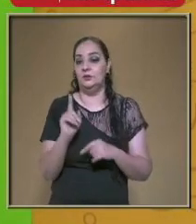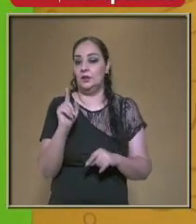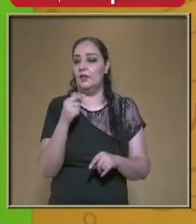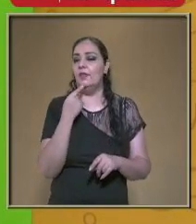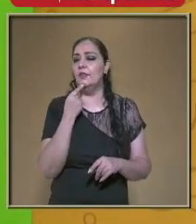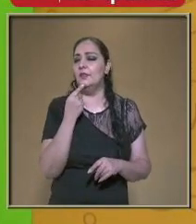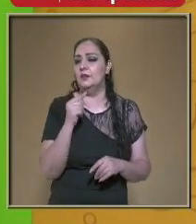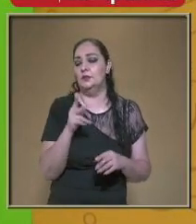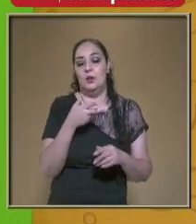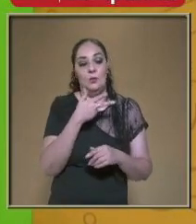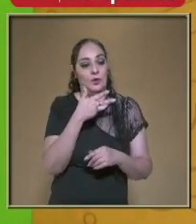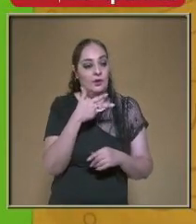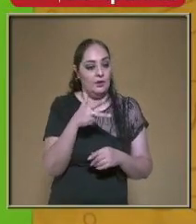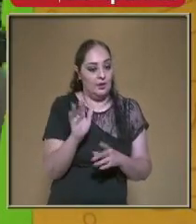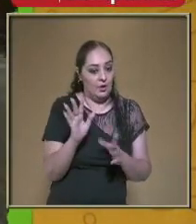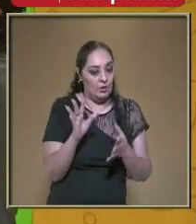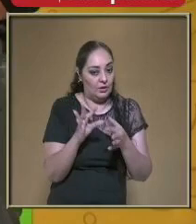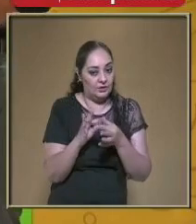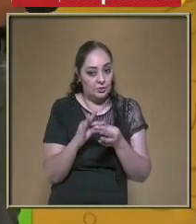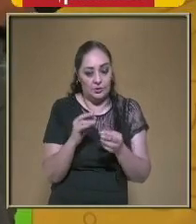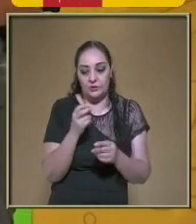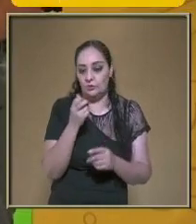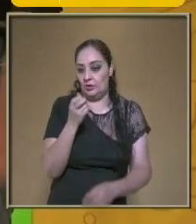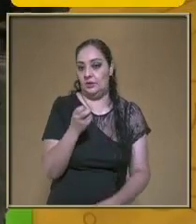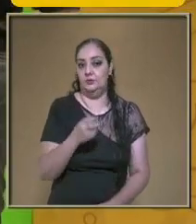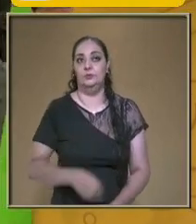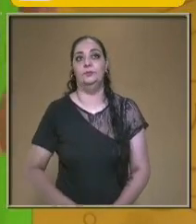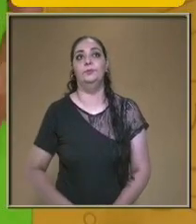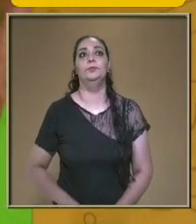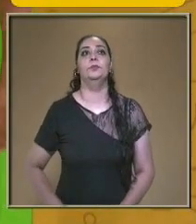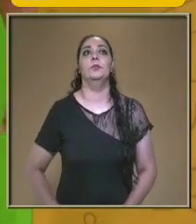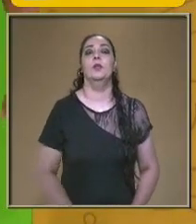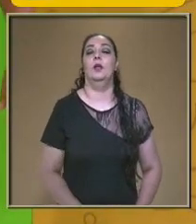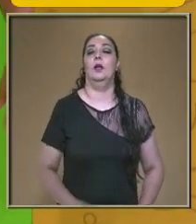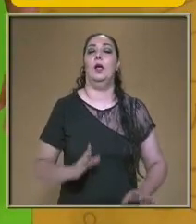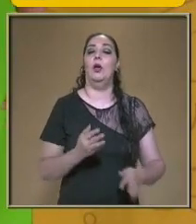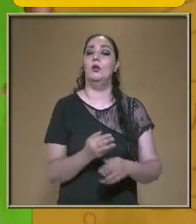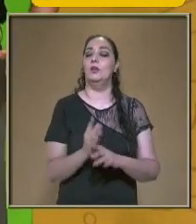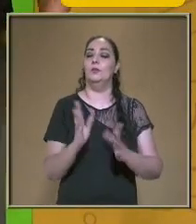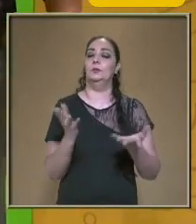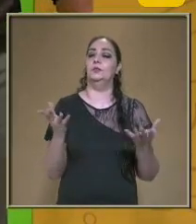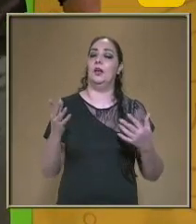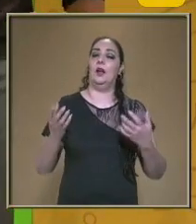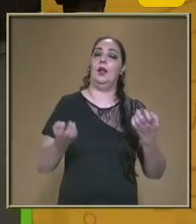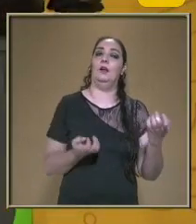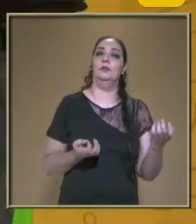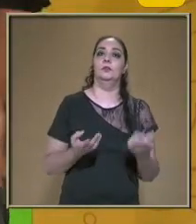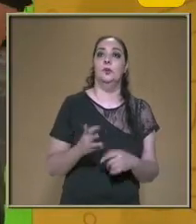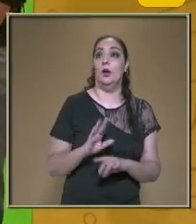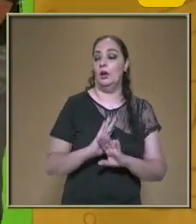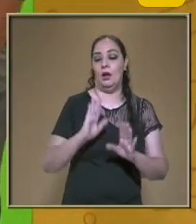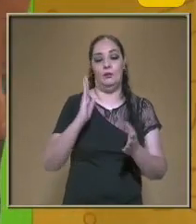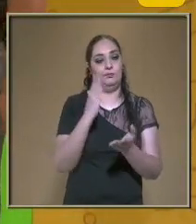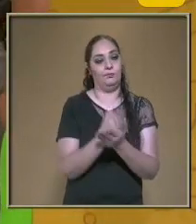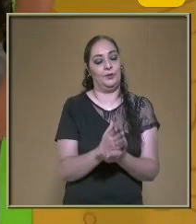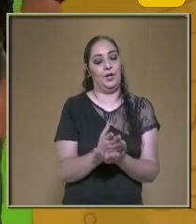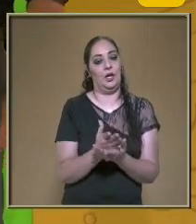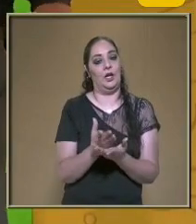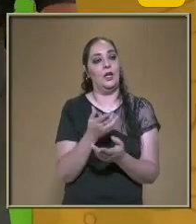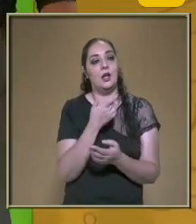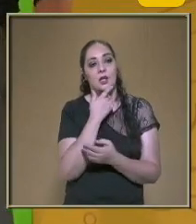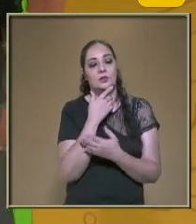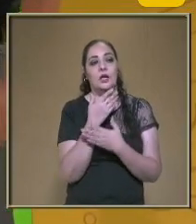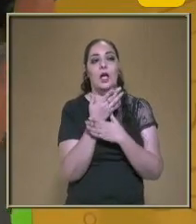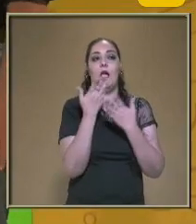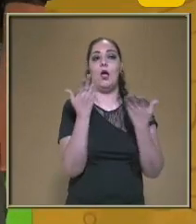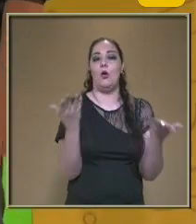to the explanation we listened before. Active pause. Stop about English. Let's practice